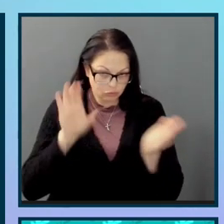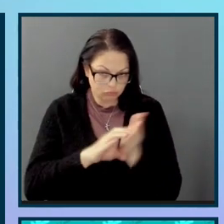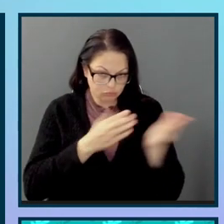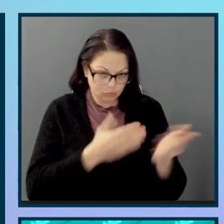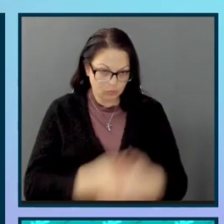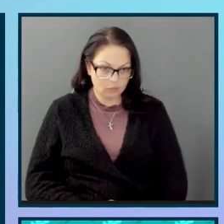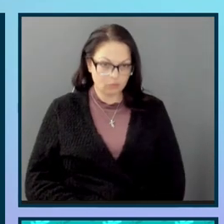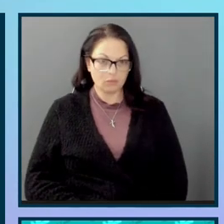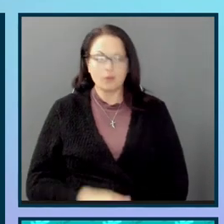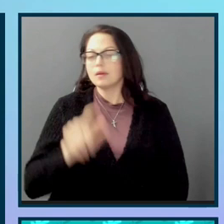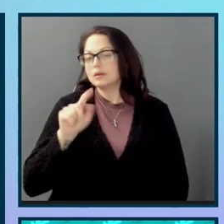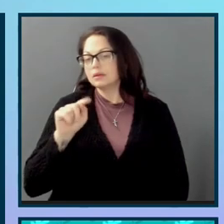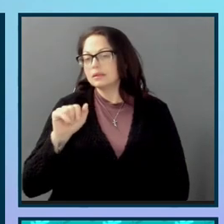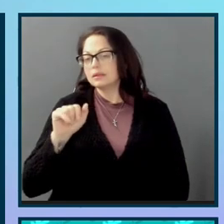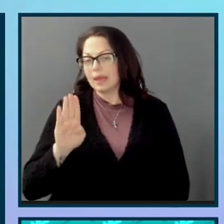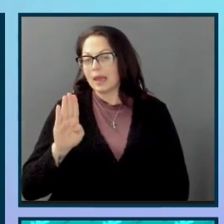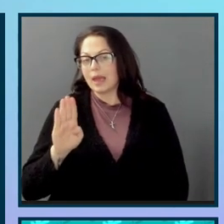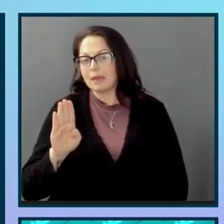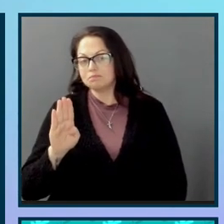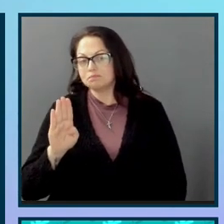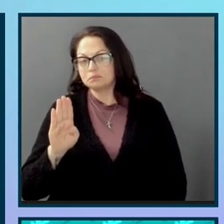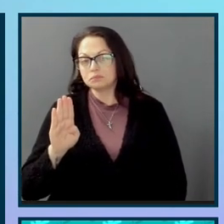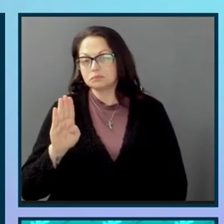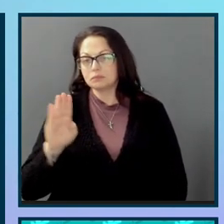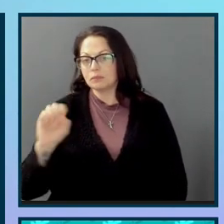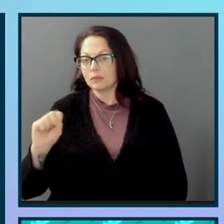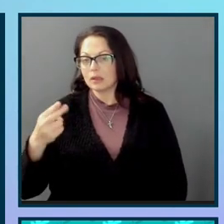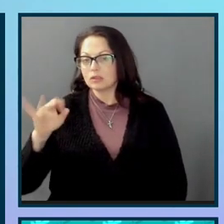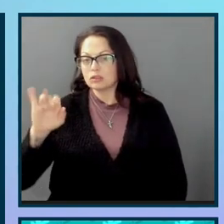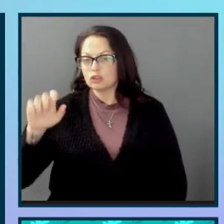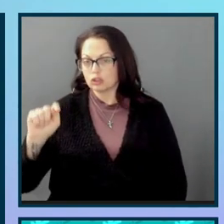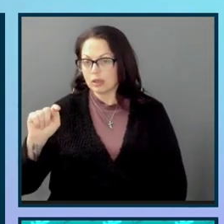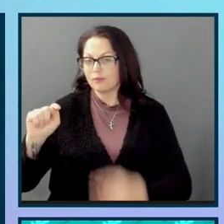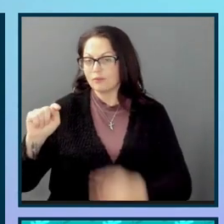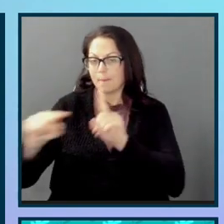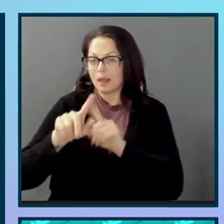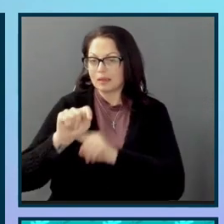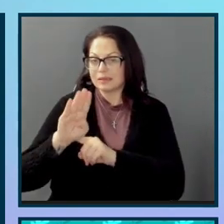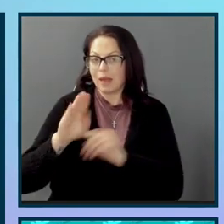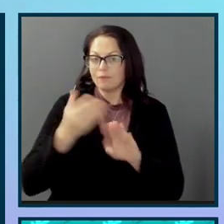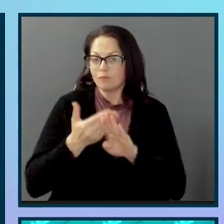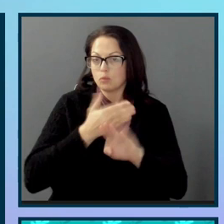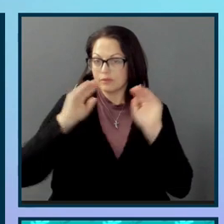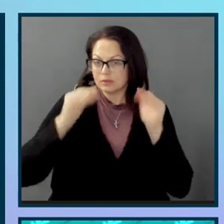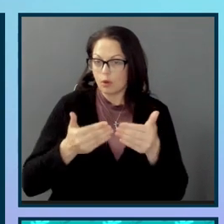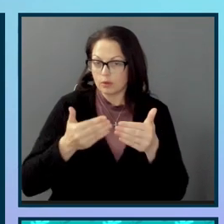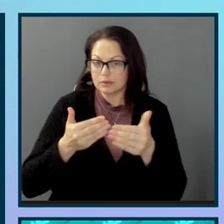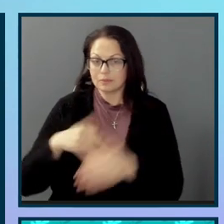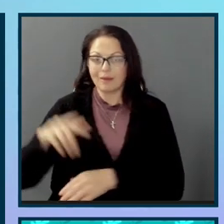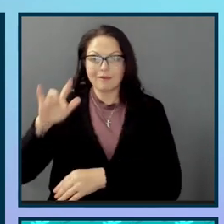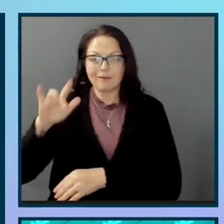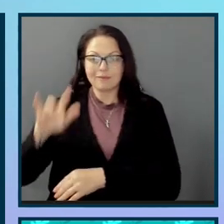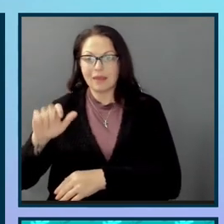I'll use Tab to focus on various elements, Shift plus Tab to go to previous focus, Enter to